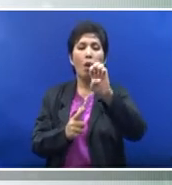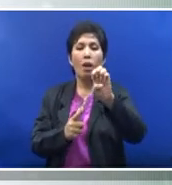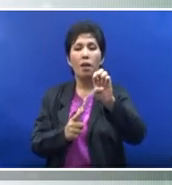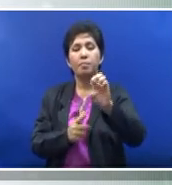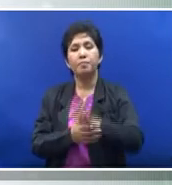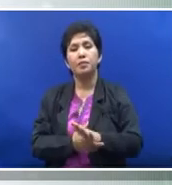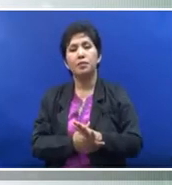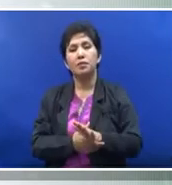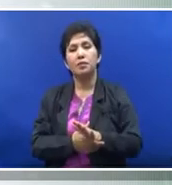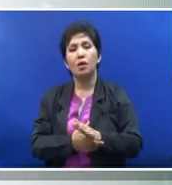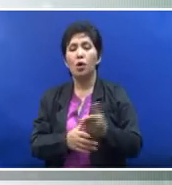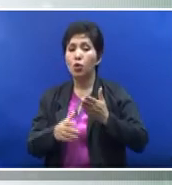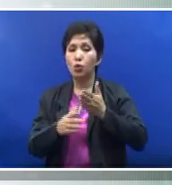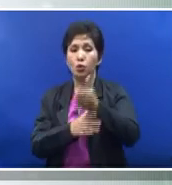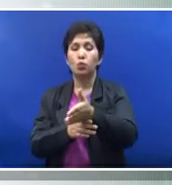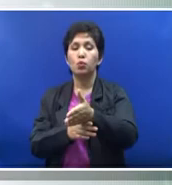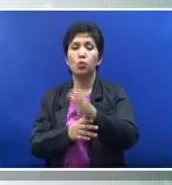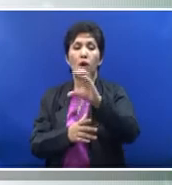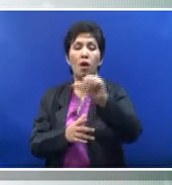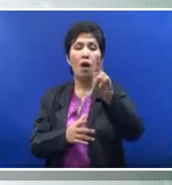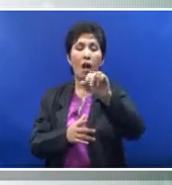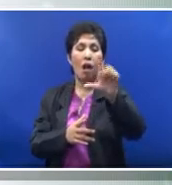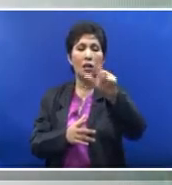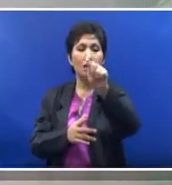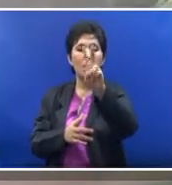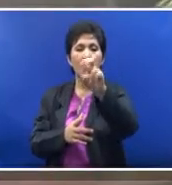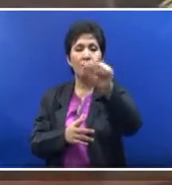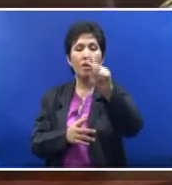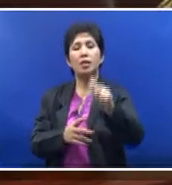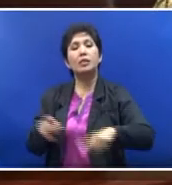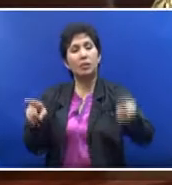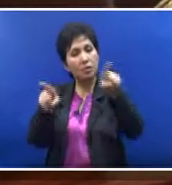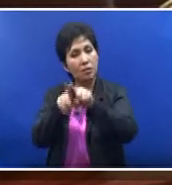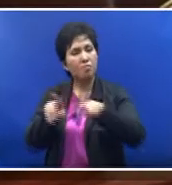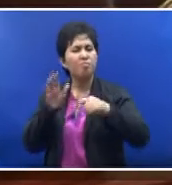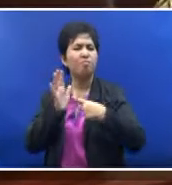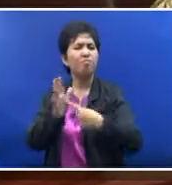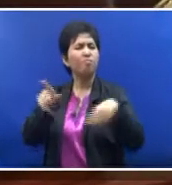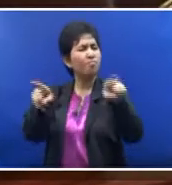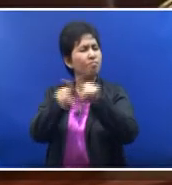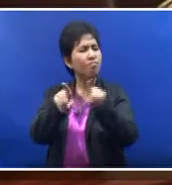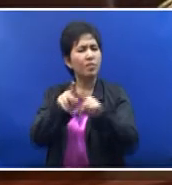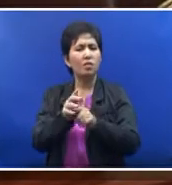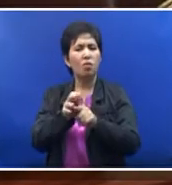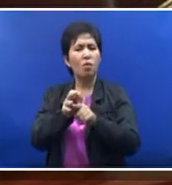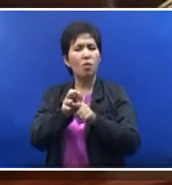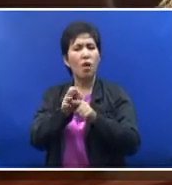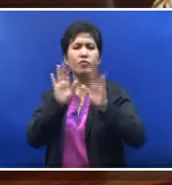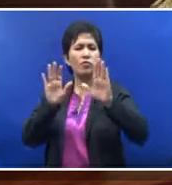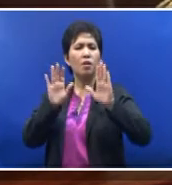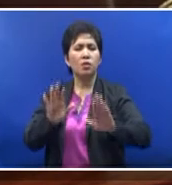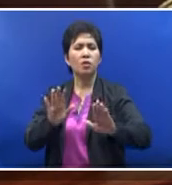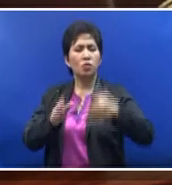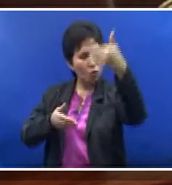which means to cultivate. Okay, it is like to enhance, to establish, okay, to